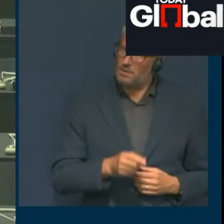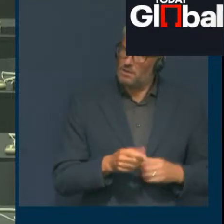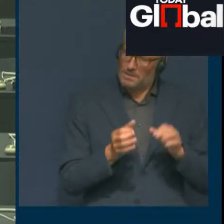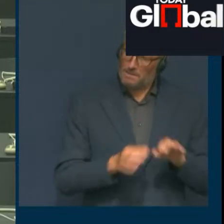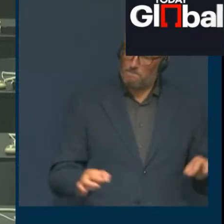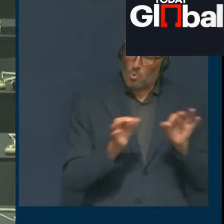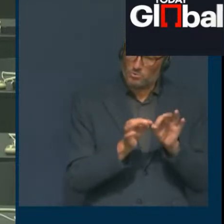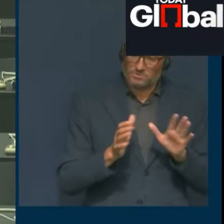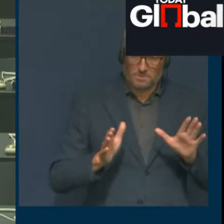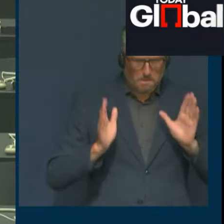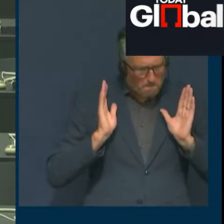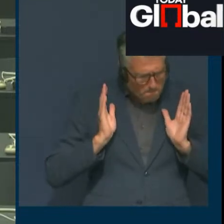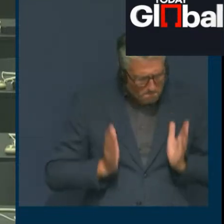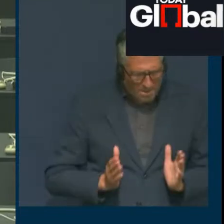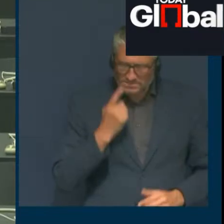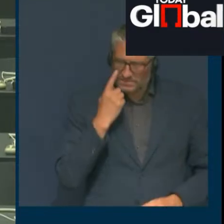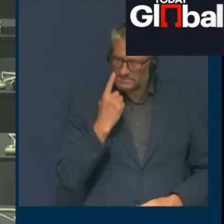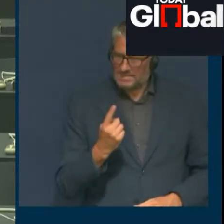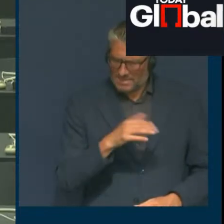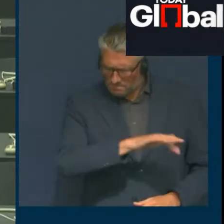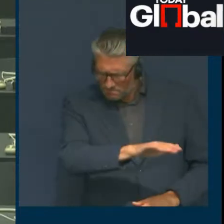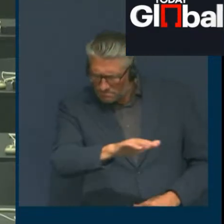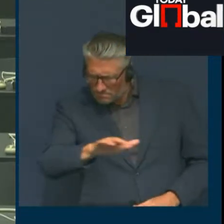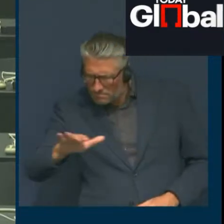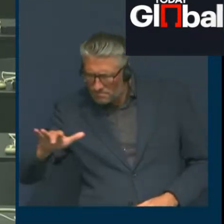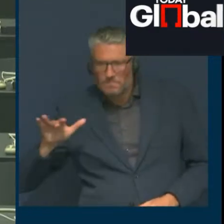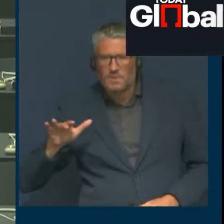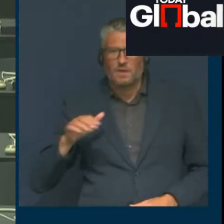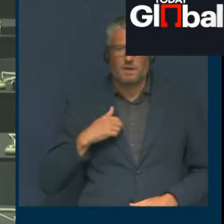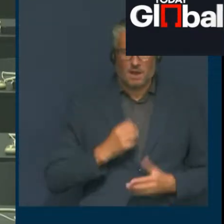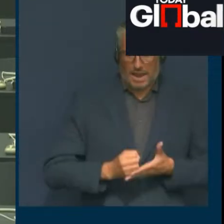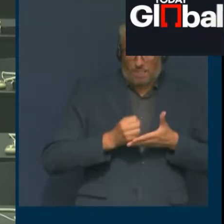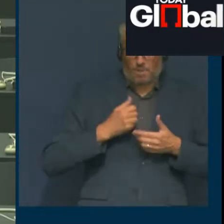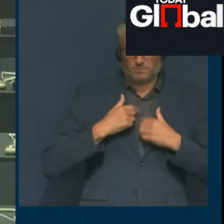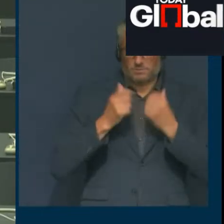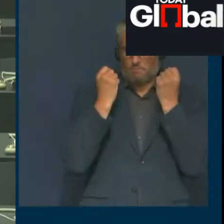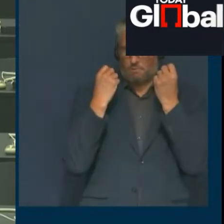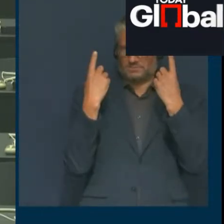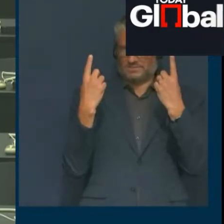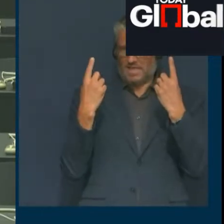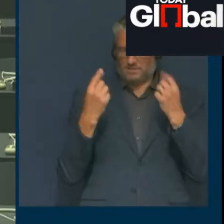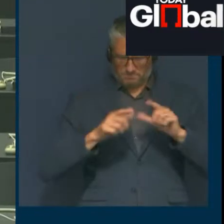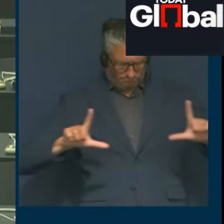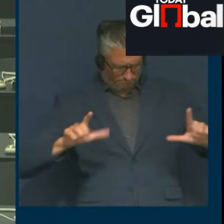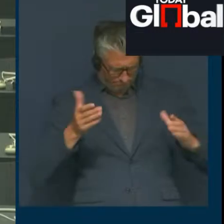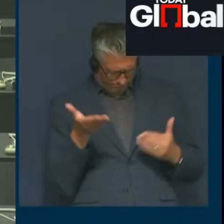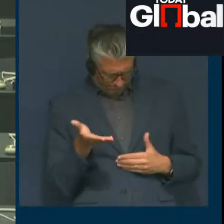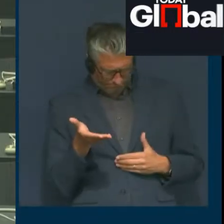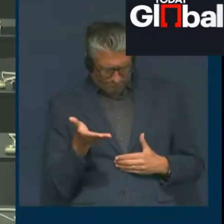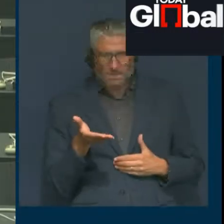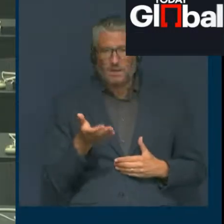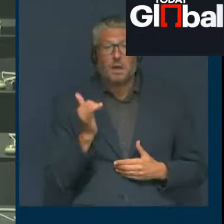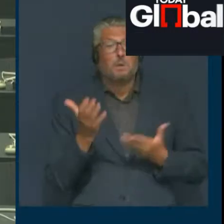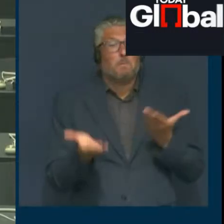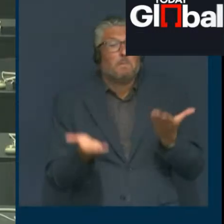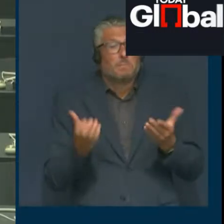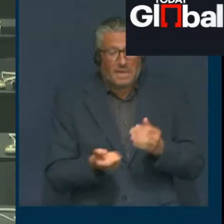the headway made and to deal with existing gaps. By way of conclusion, the National Human Rights